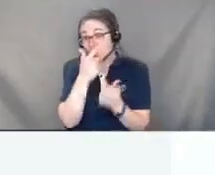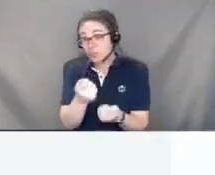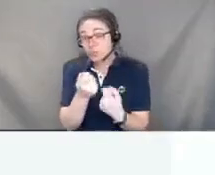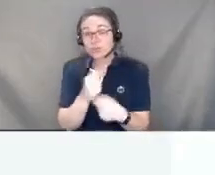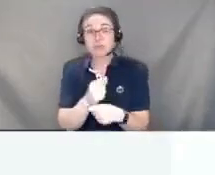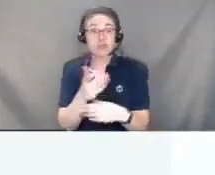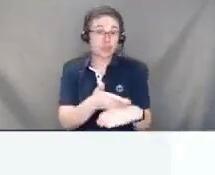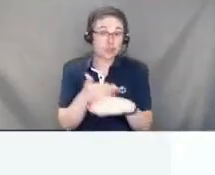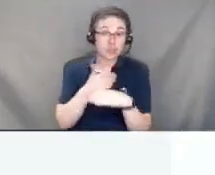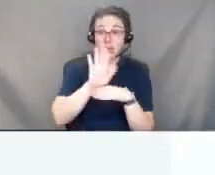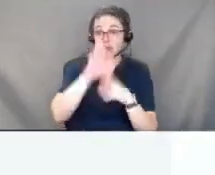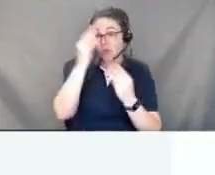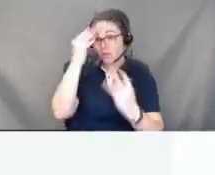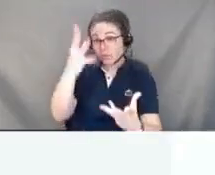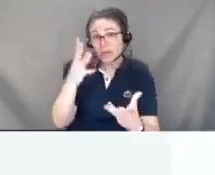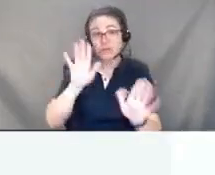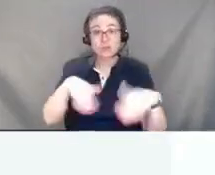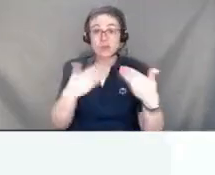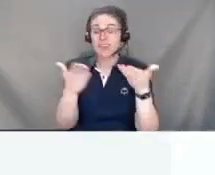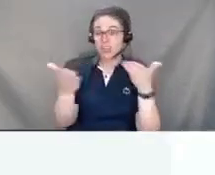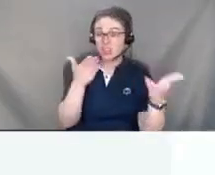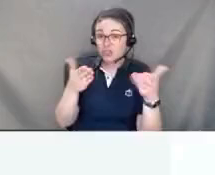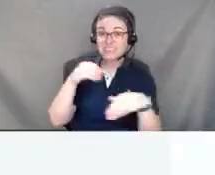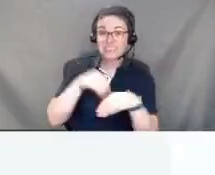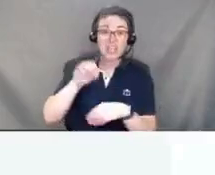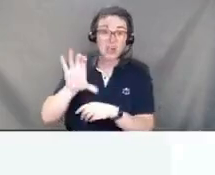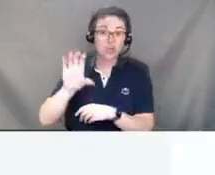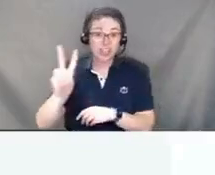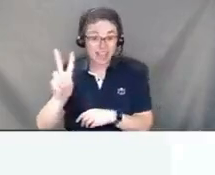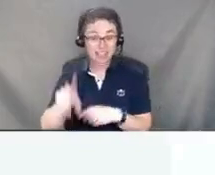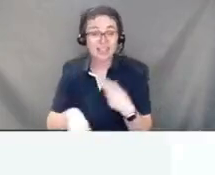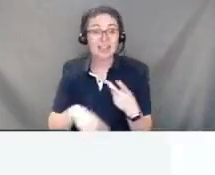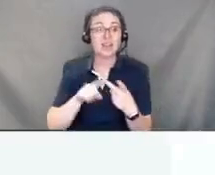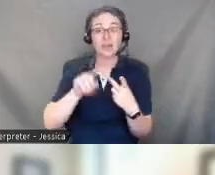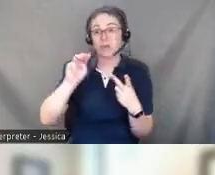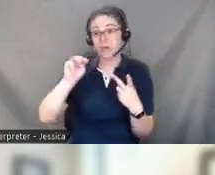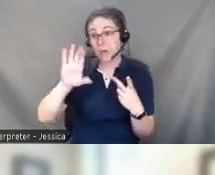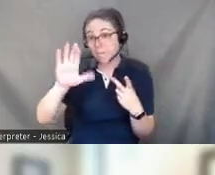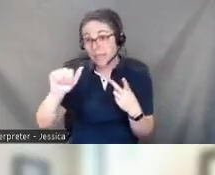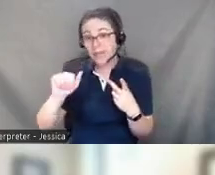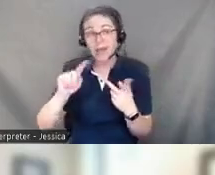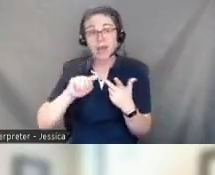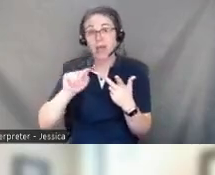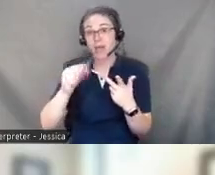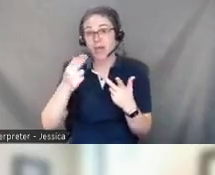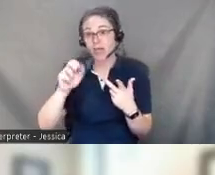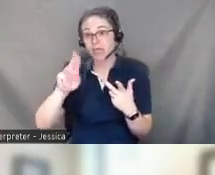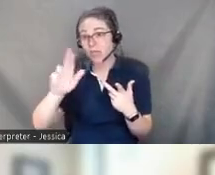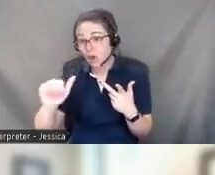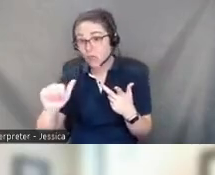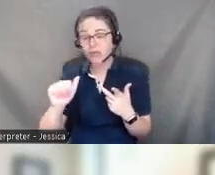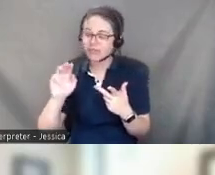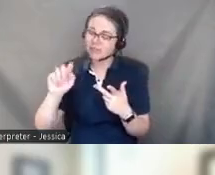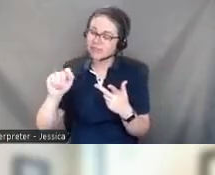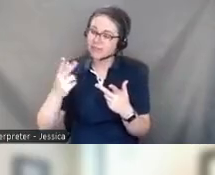information, if you have any services that you provide in Coachella Valley, including Mecca, Thermal, and the High Desert, you